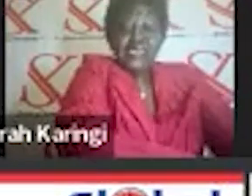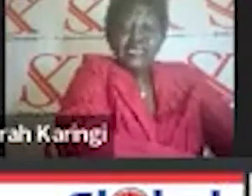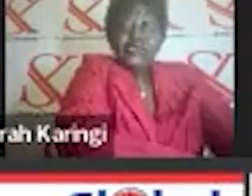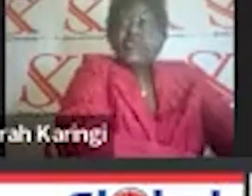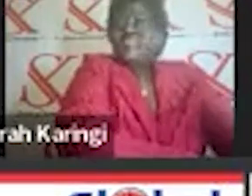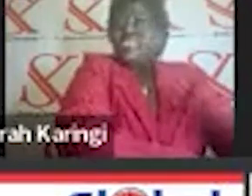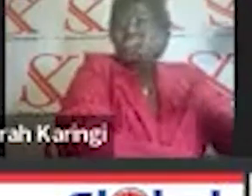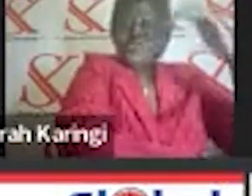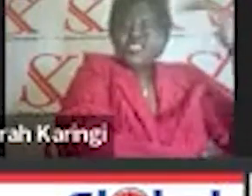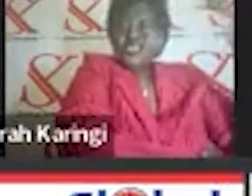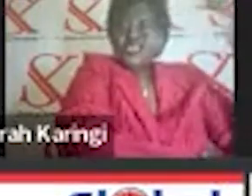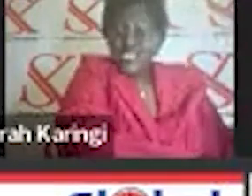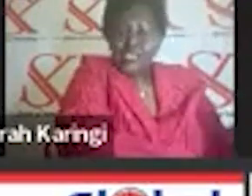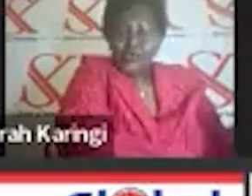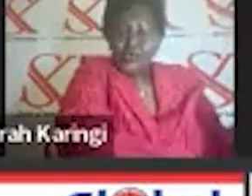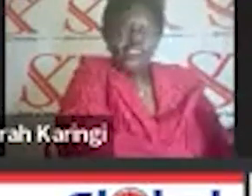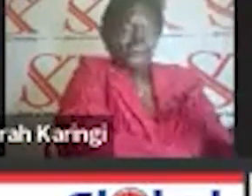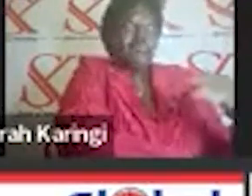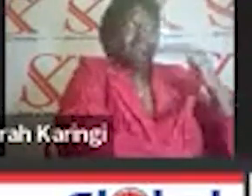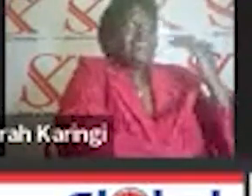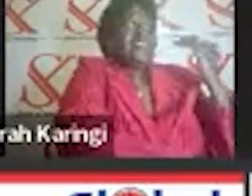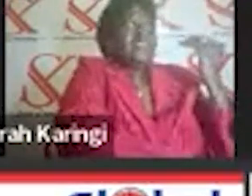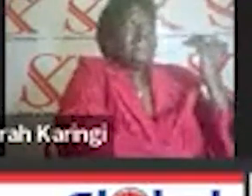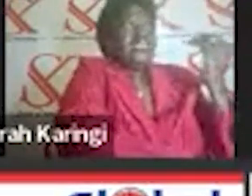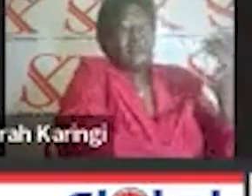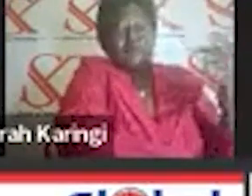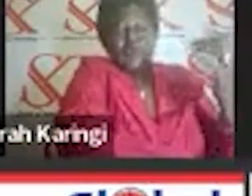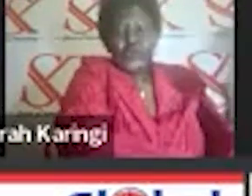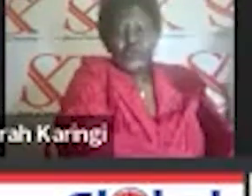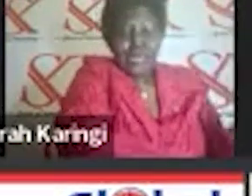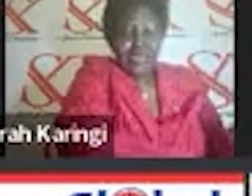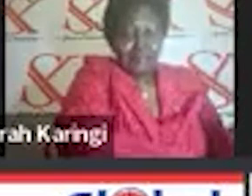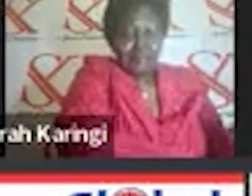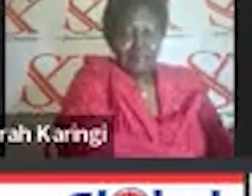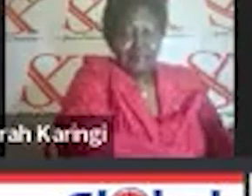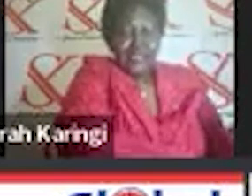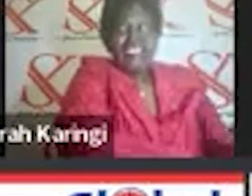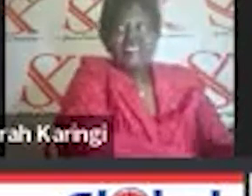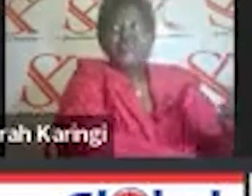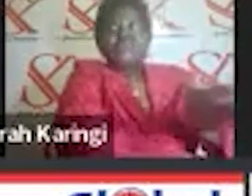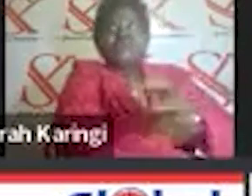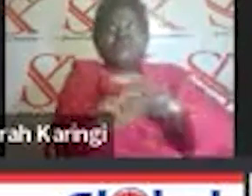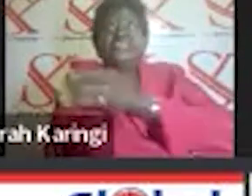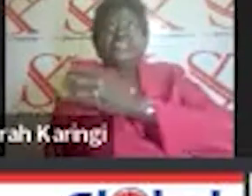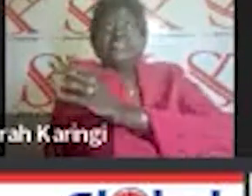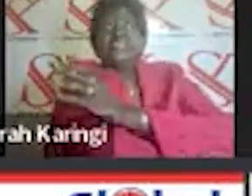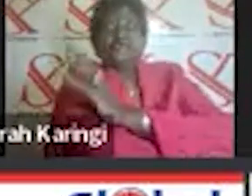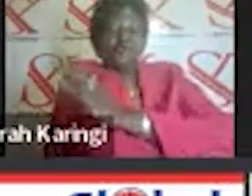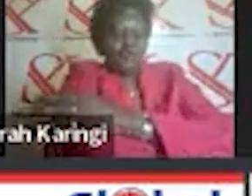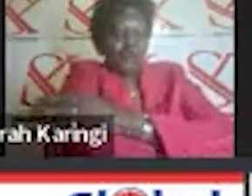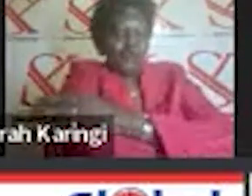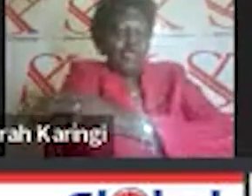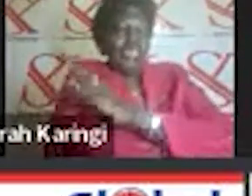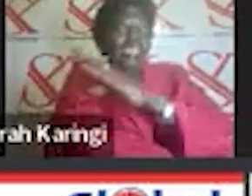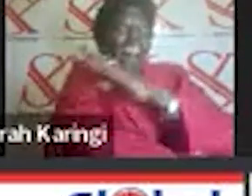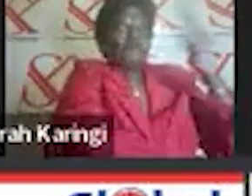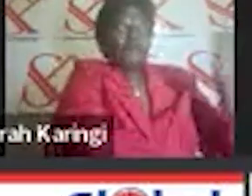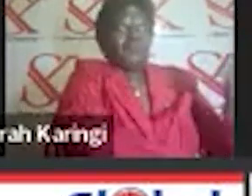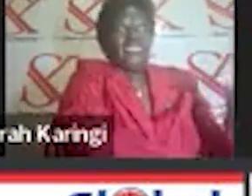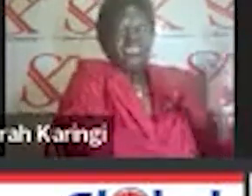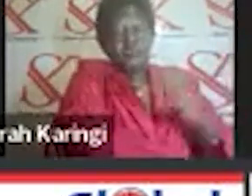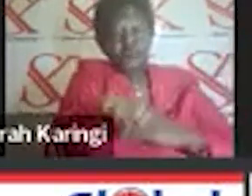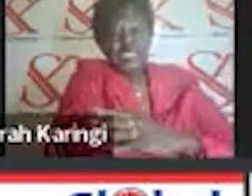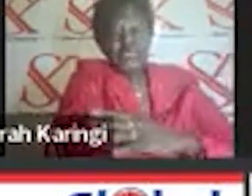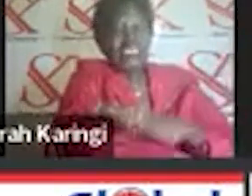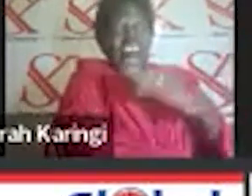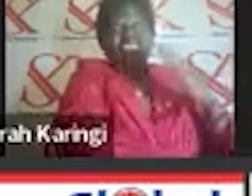deliberate. You don't just go and join any group. Assume maybe it's a network for swimmers and you want to be in football, then I think you'll be